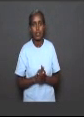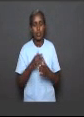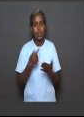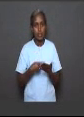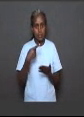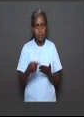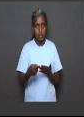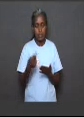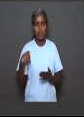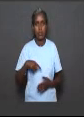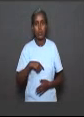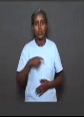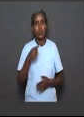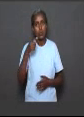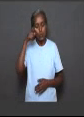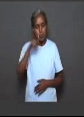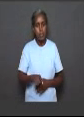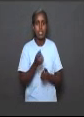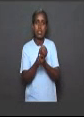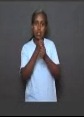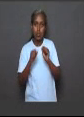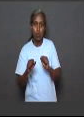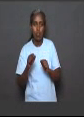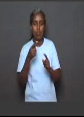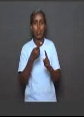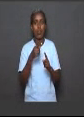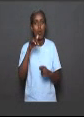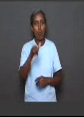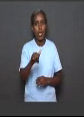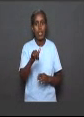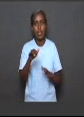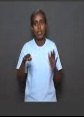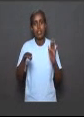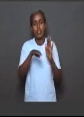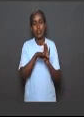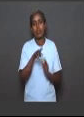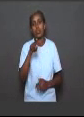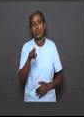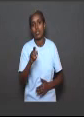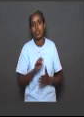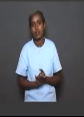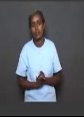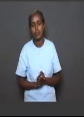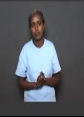Then we must solve for y in terms of x.